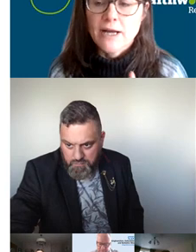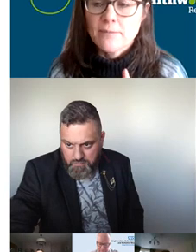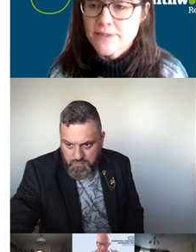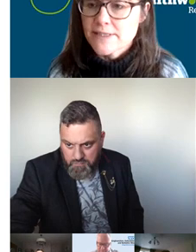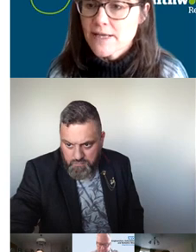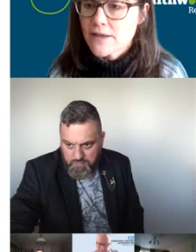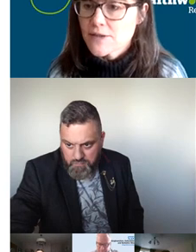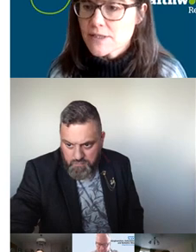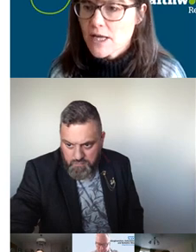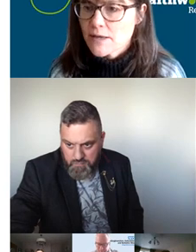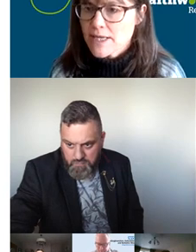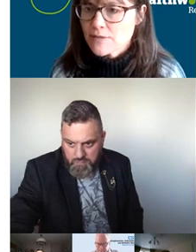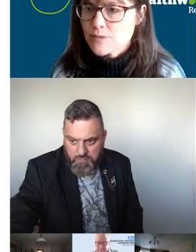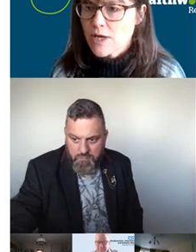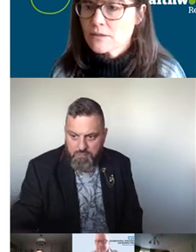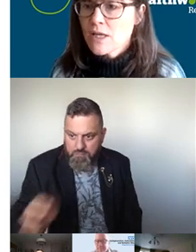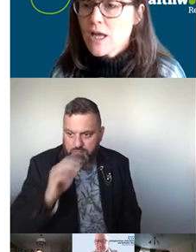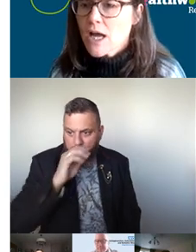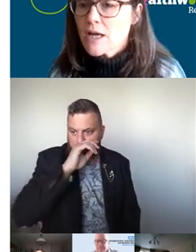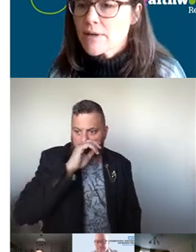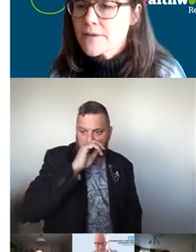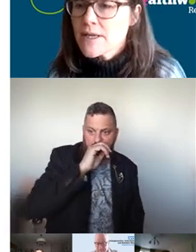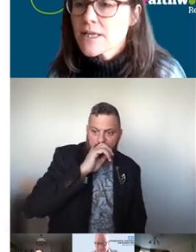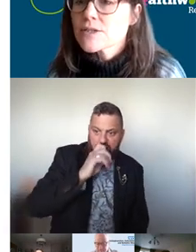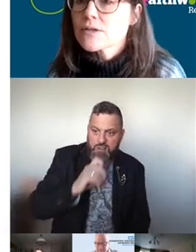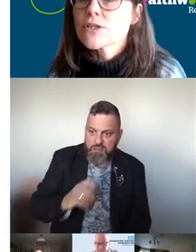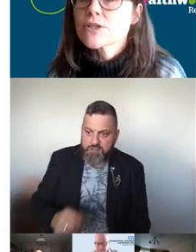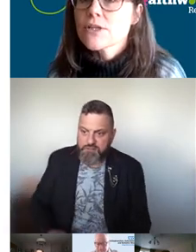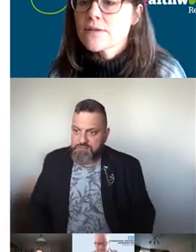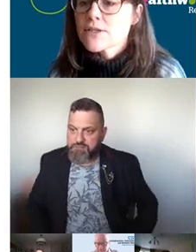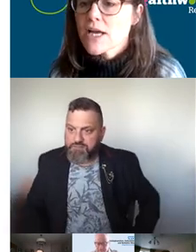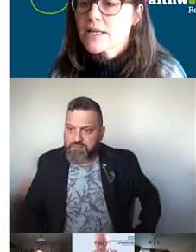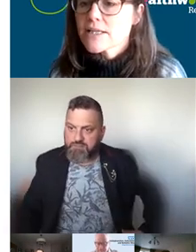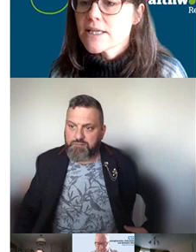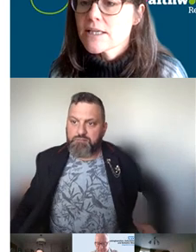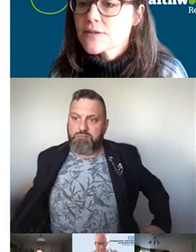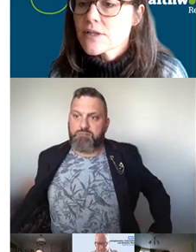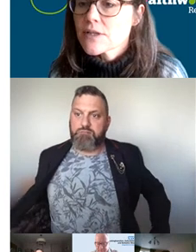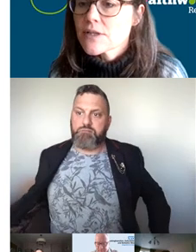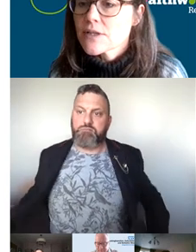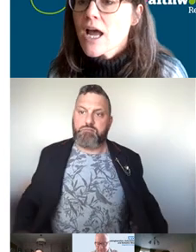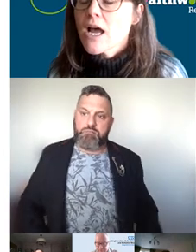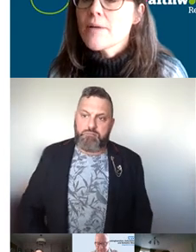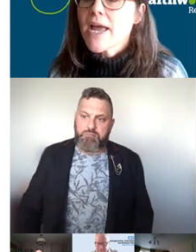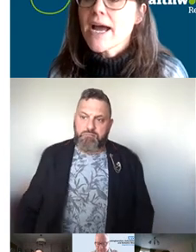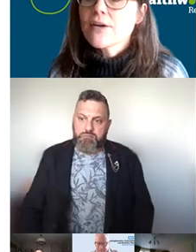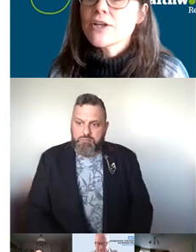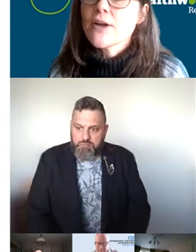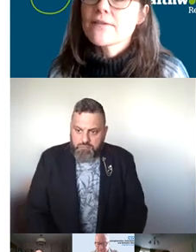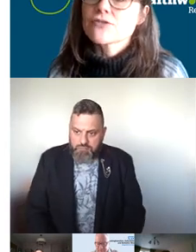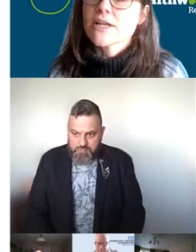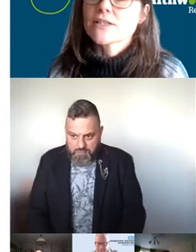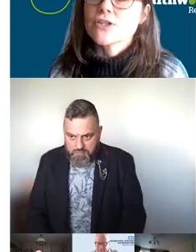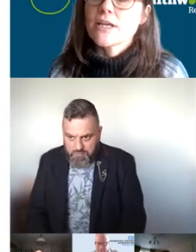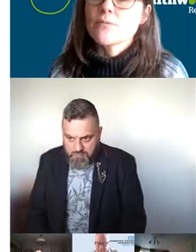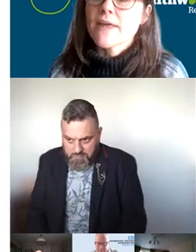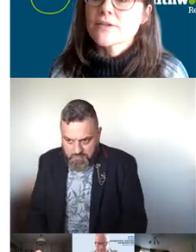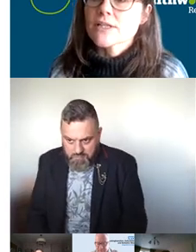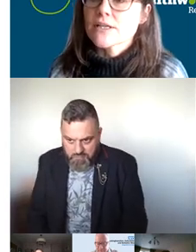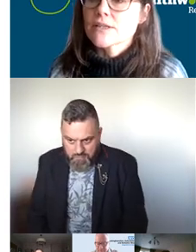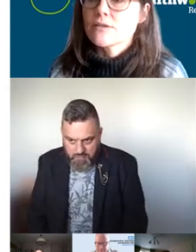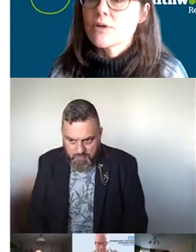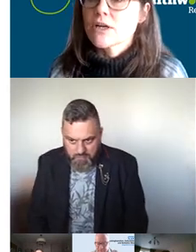we will take those down as well. I think the next question in the chat is, how can you have a